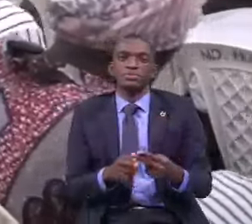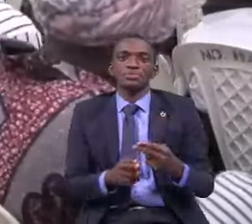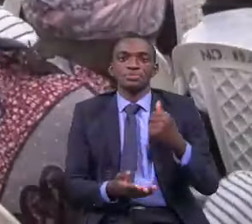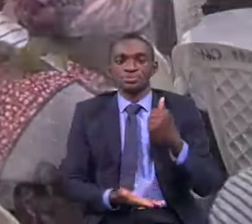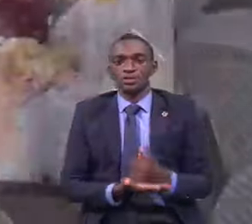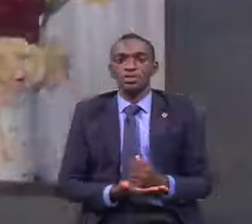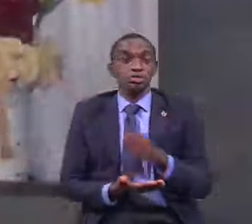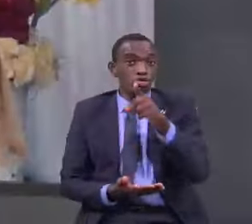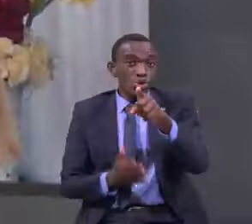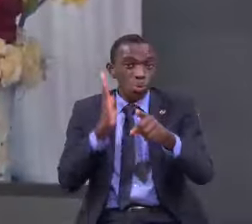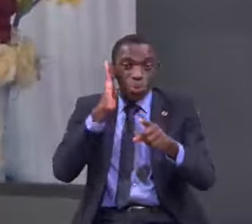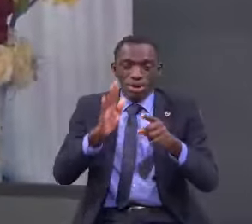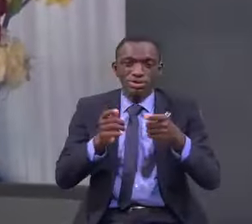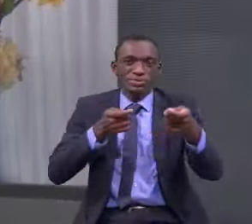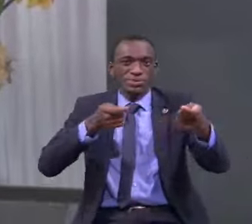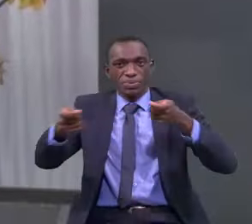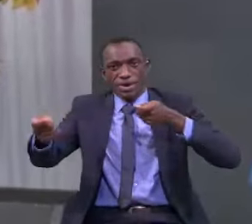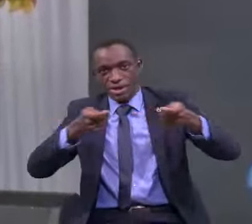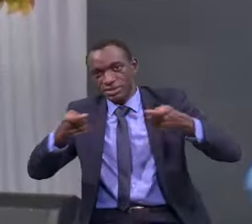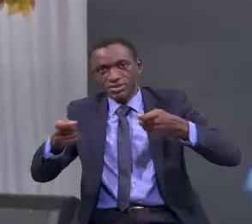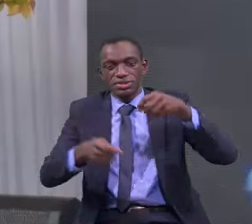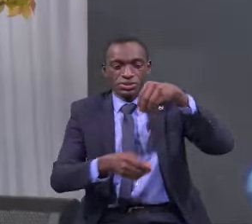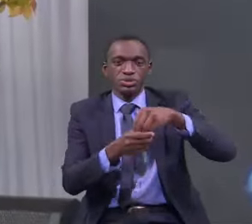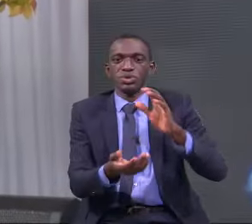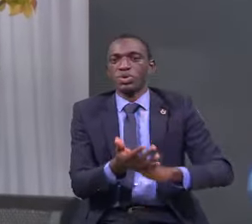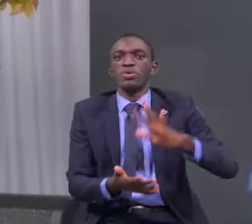You will reign in glory.